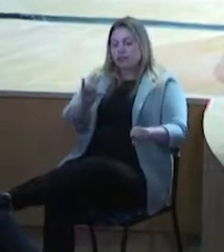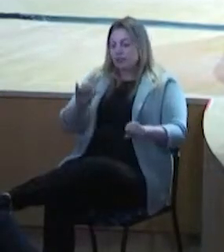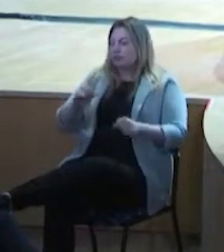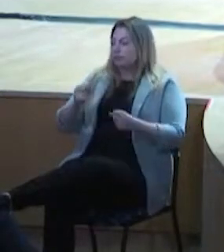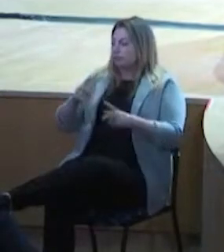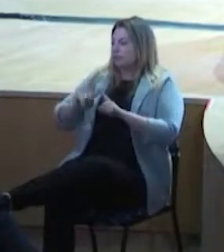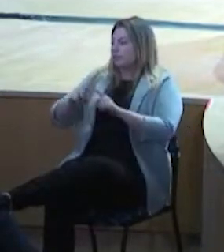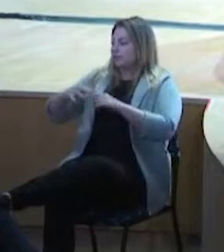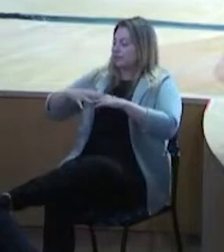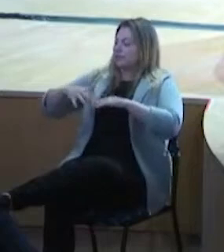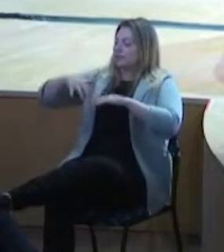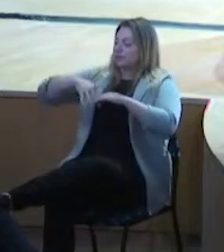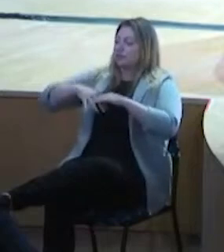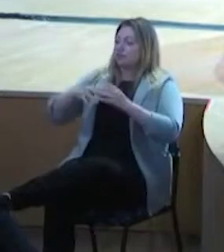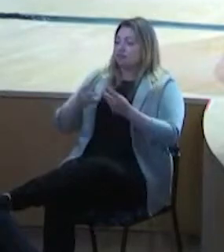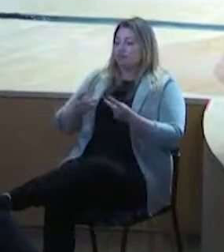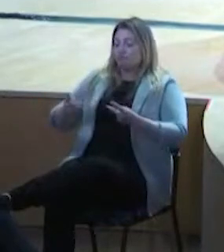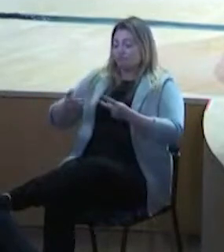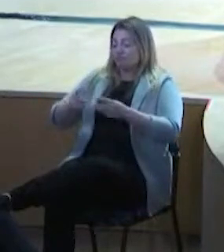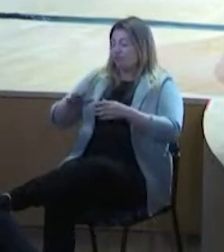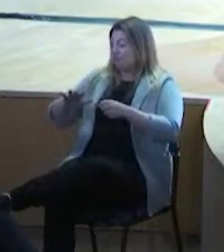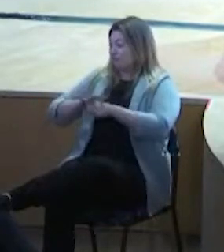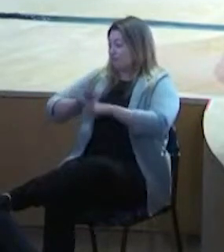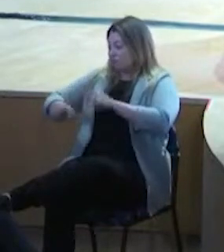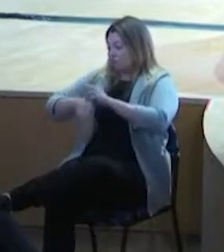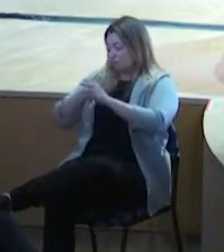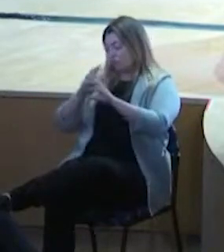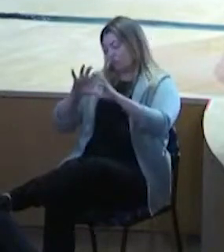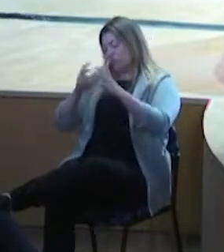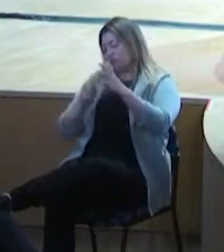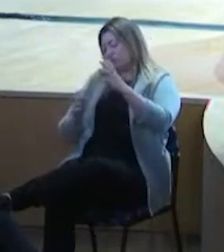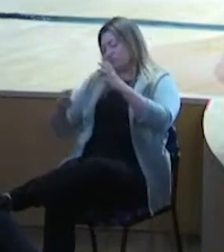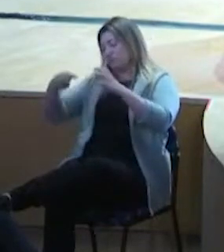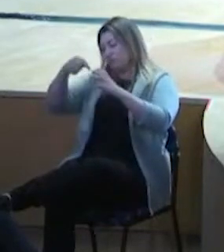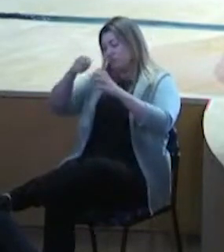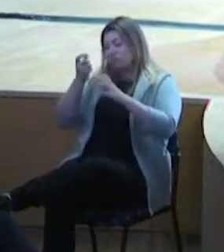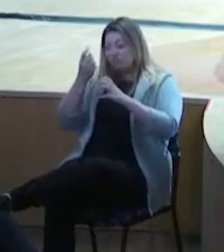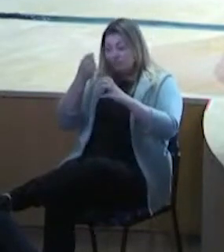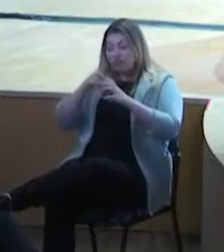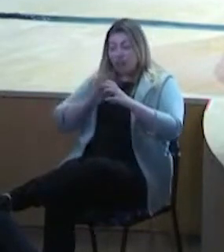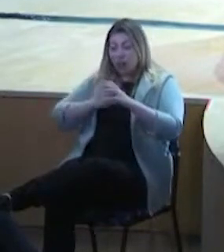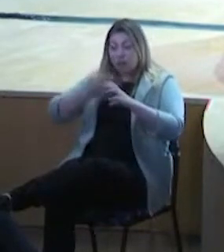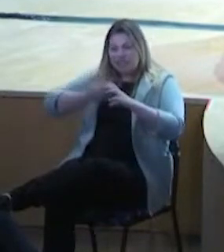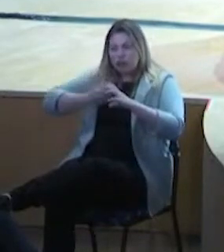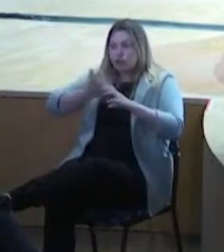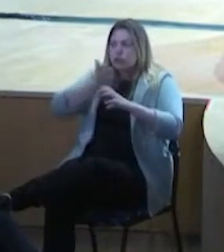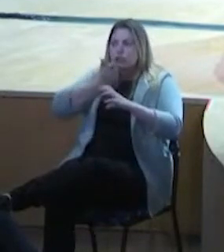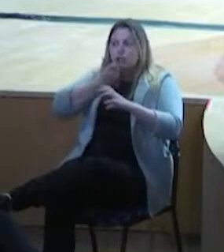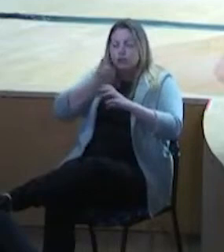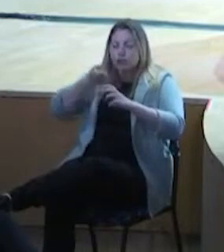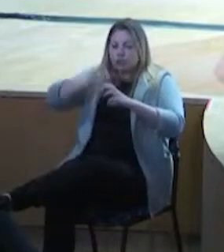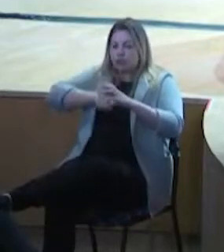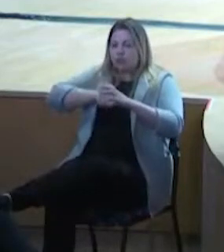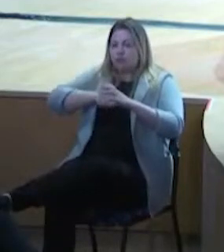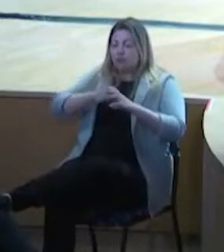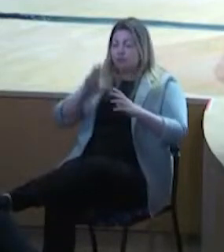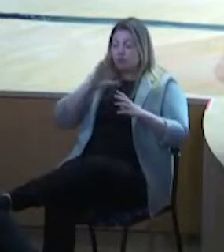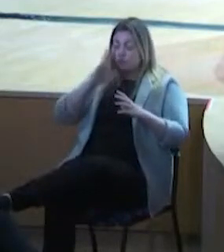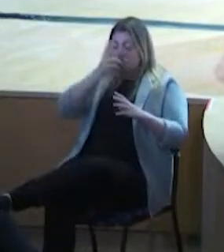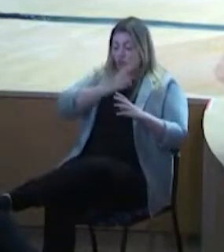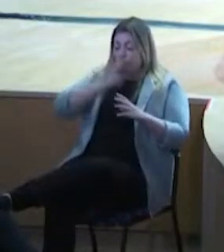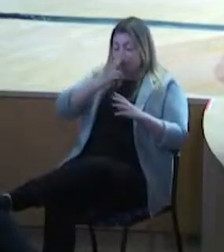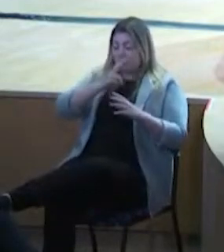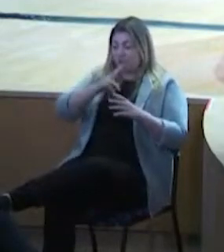world. However, our history is far more recent than most. So, you know, the Hawaiian kingdom was